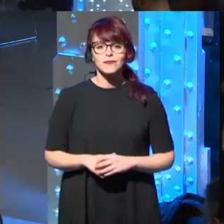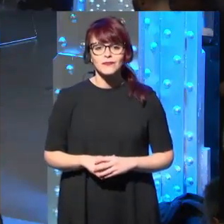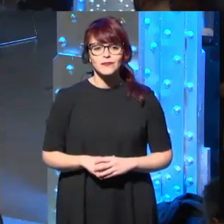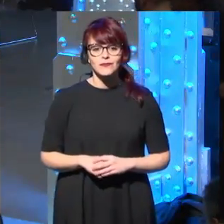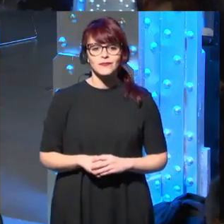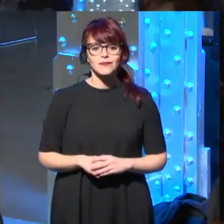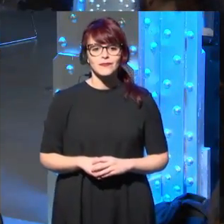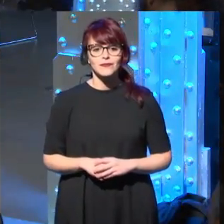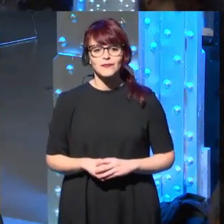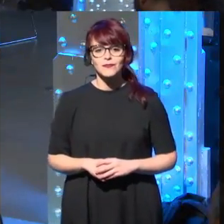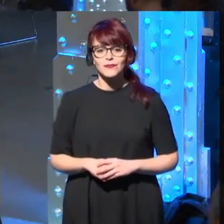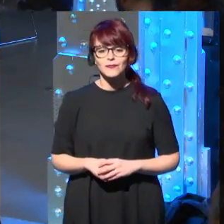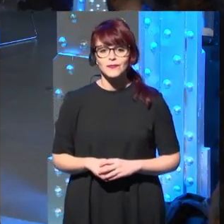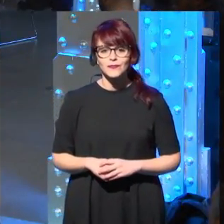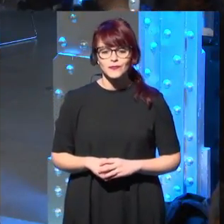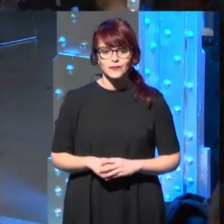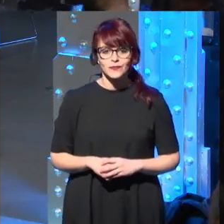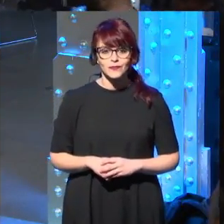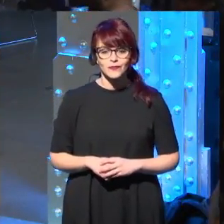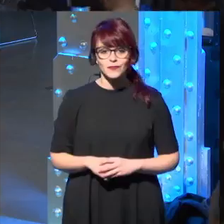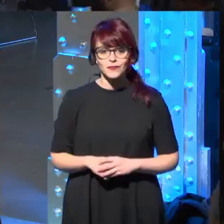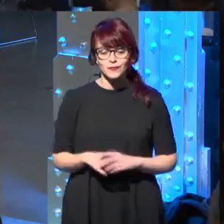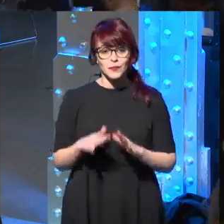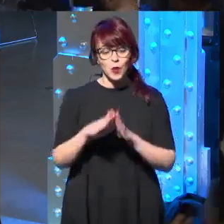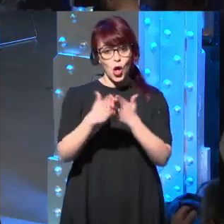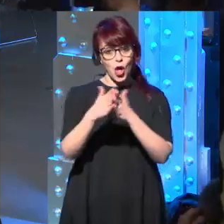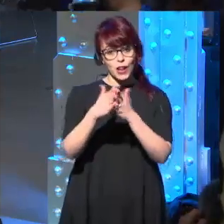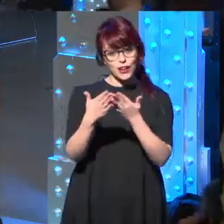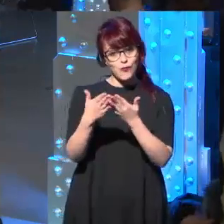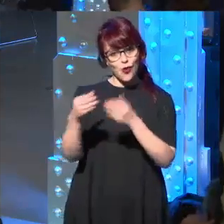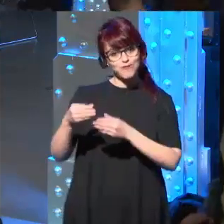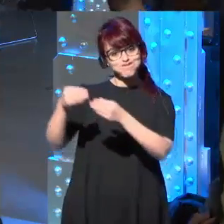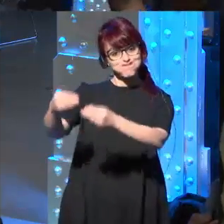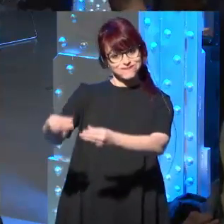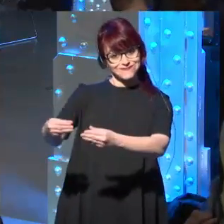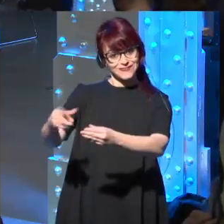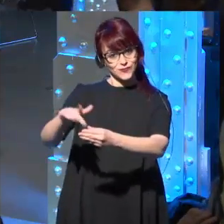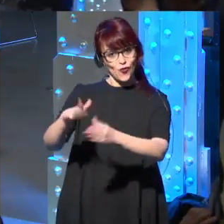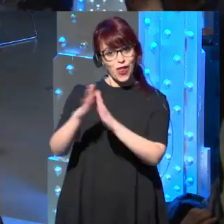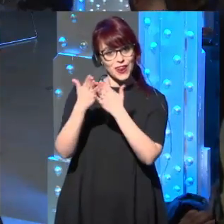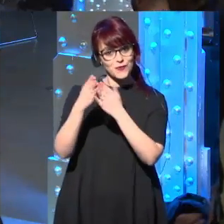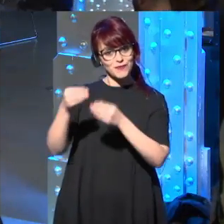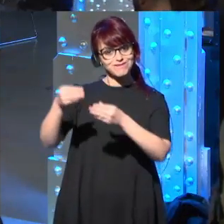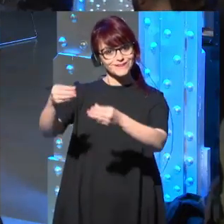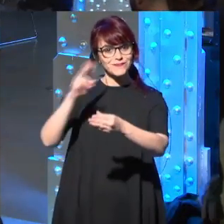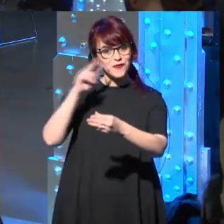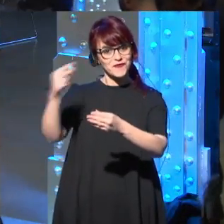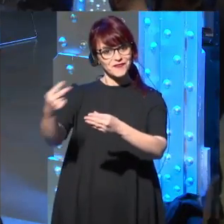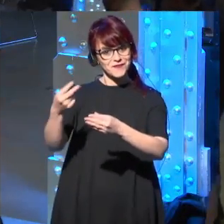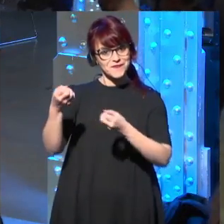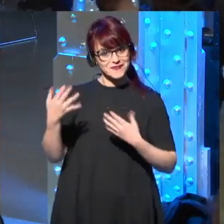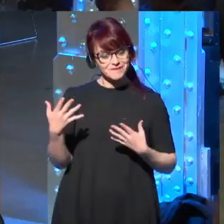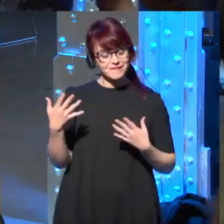I put your book here. No? And this in the back. Oh, the black book is also there. Yes,